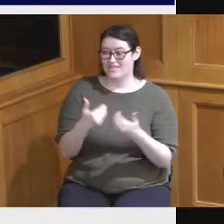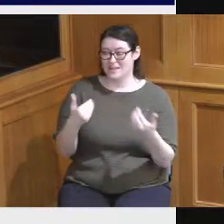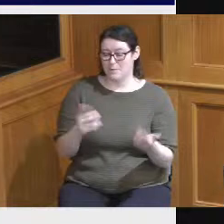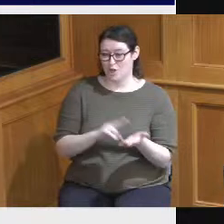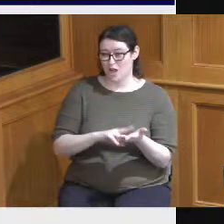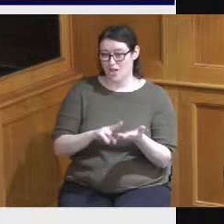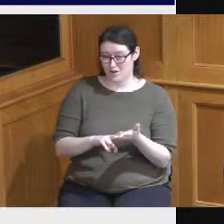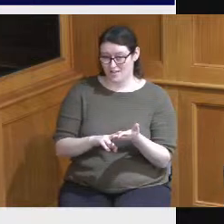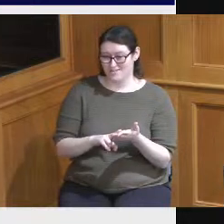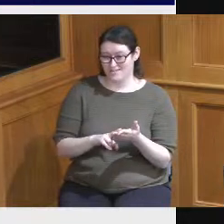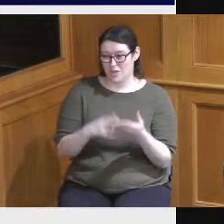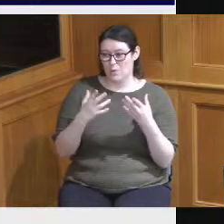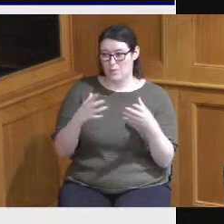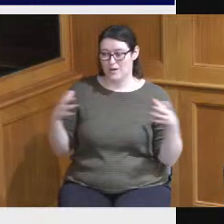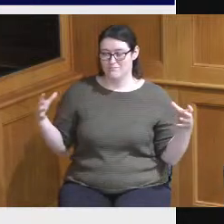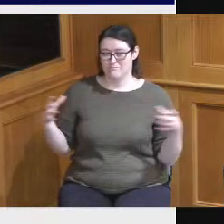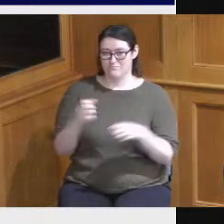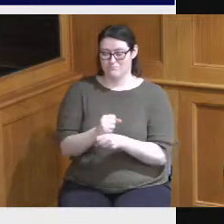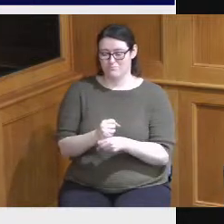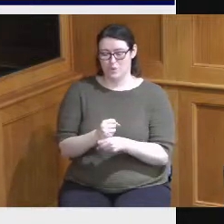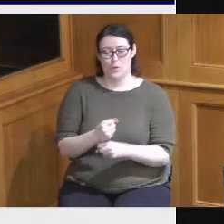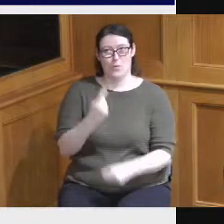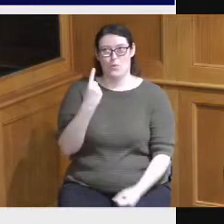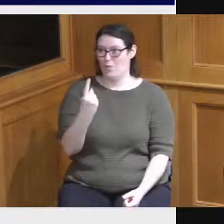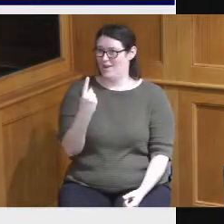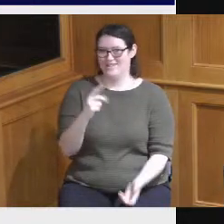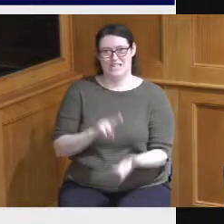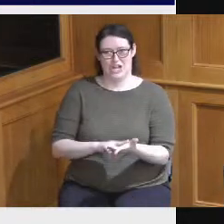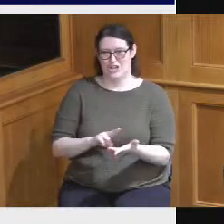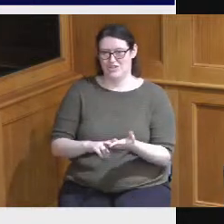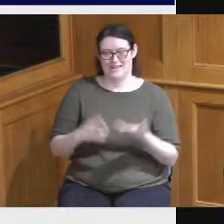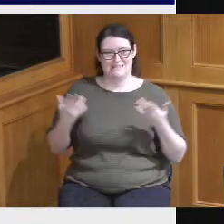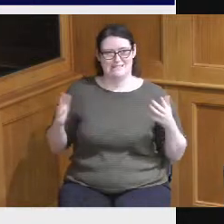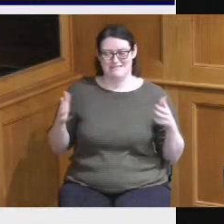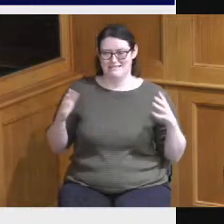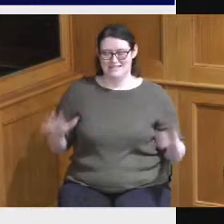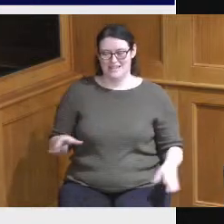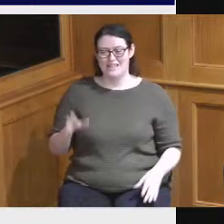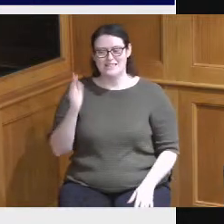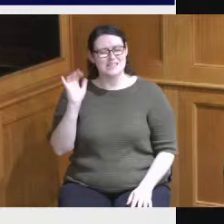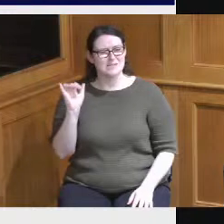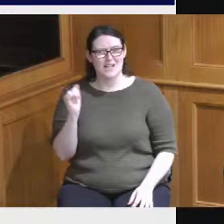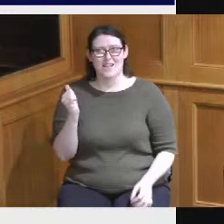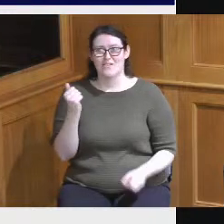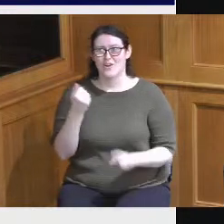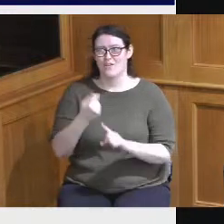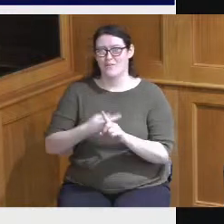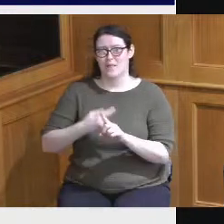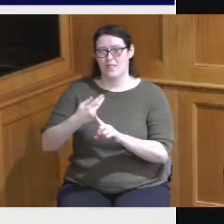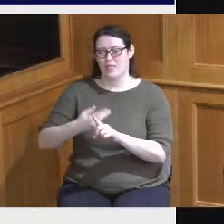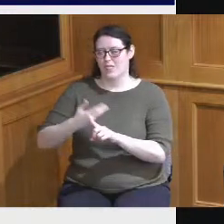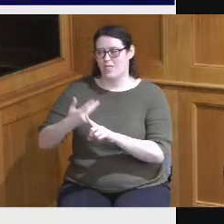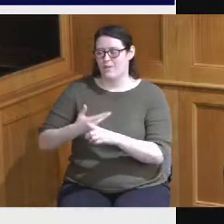this. We want to consolidate these contracts into one thing. It seemed like every couple of months we're renegotiating a contract with